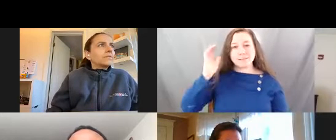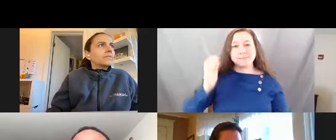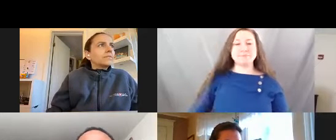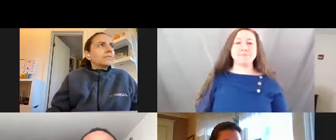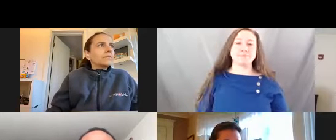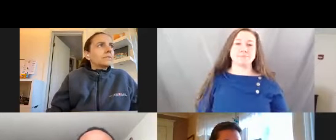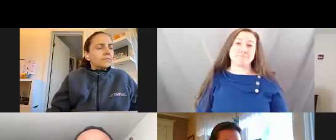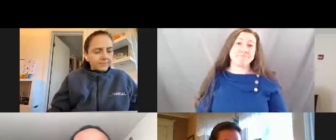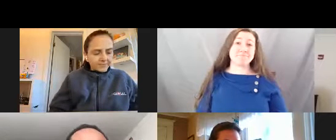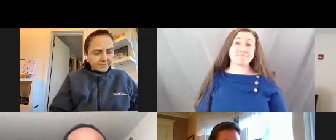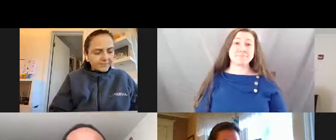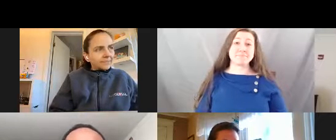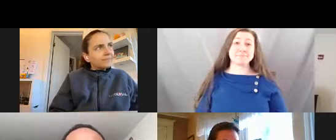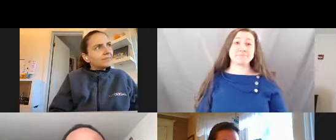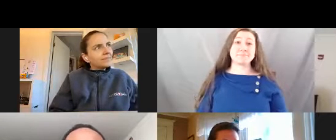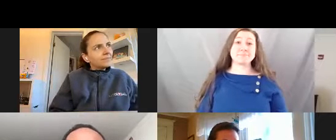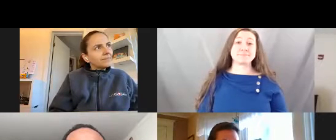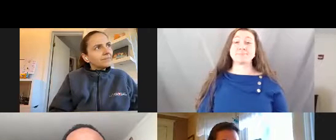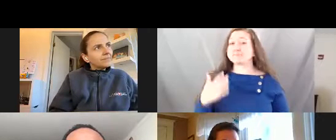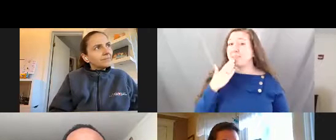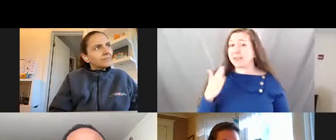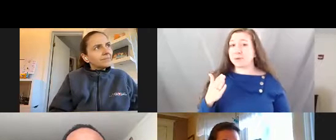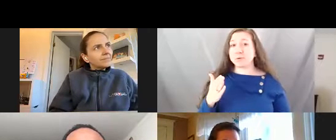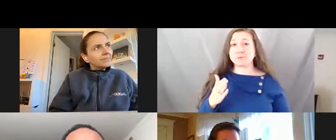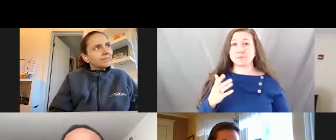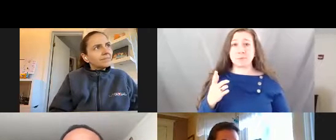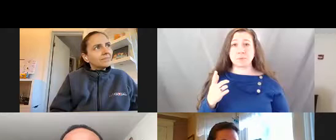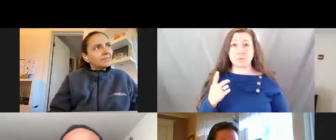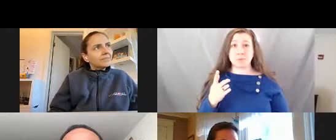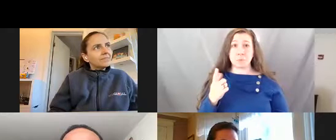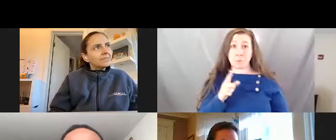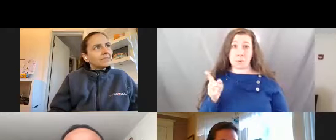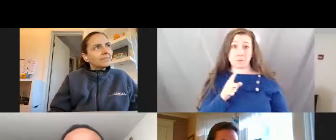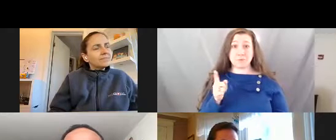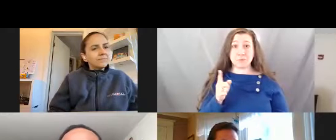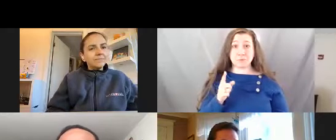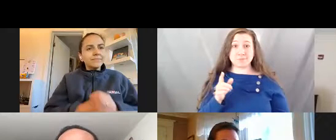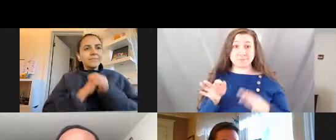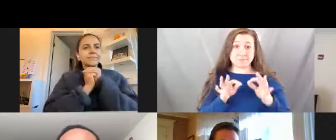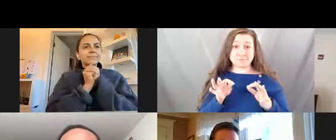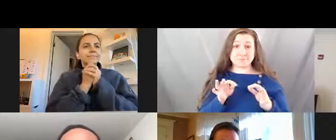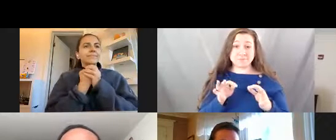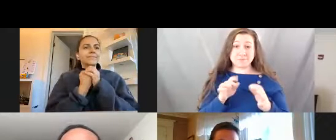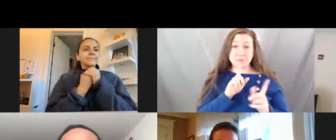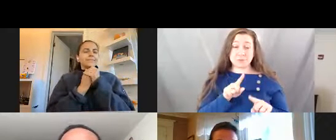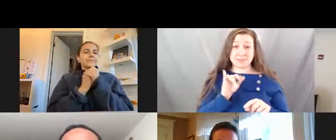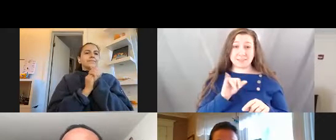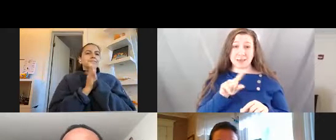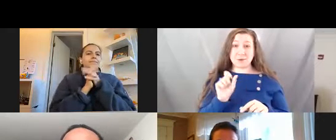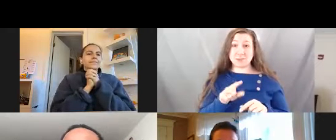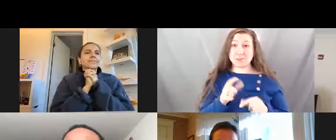much that. Thank you. Let's have one other person on the panel respond to this question, then we'll move to another